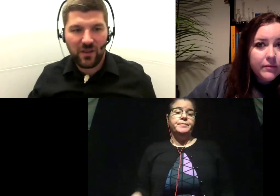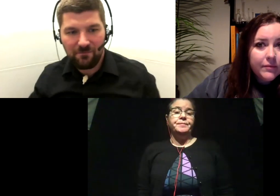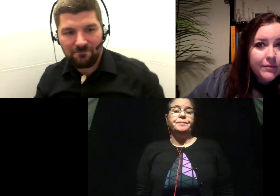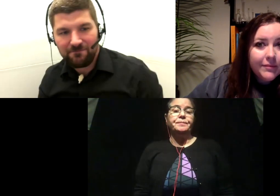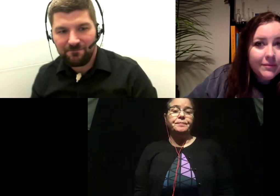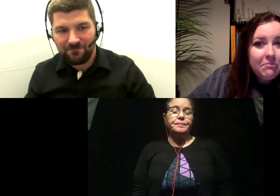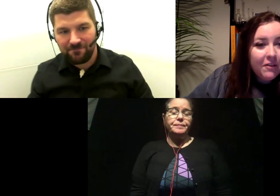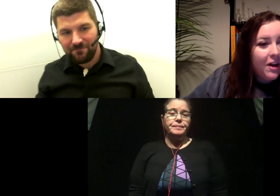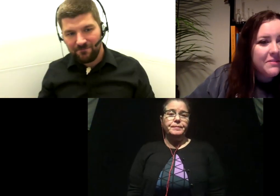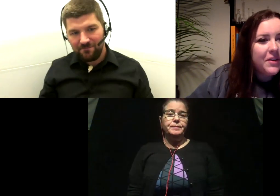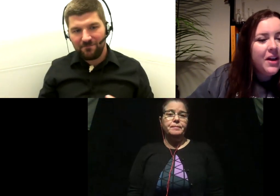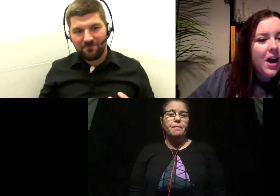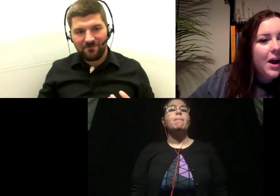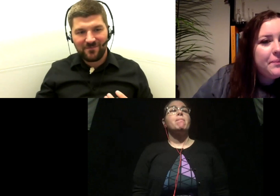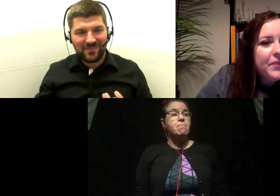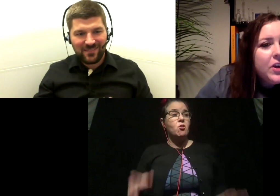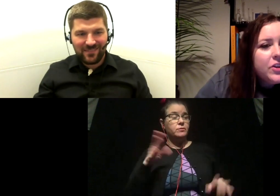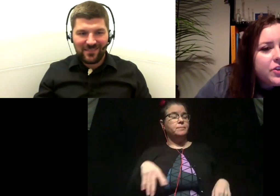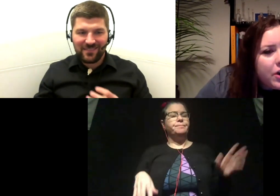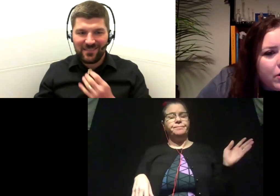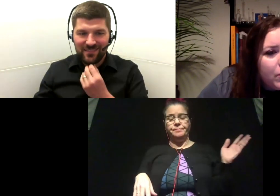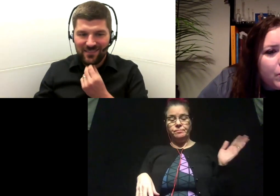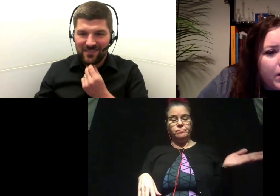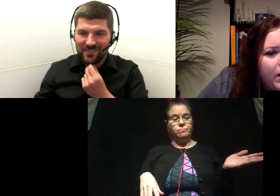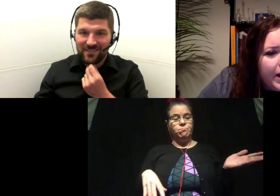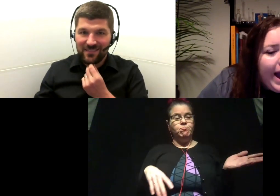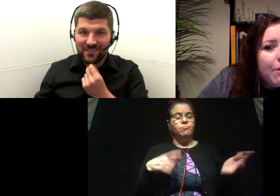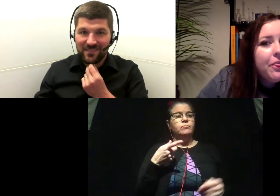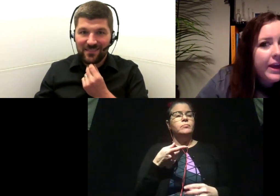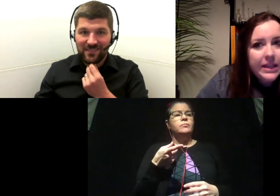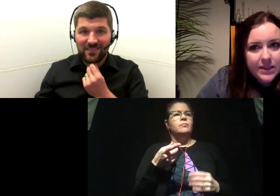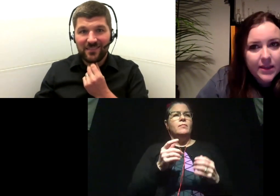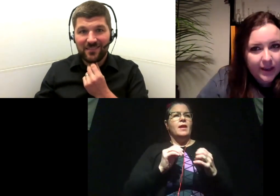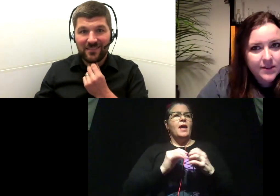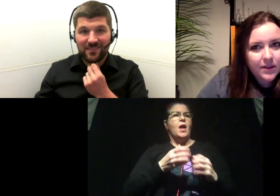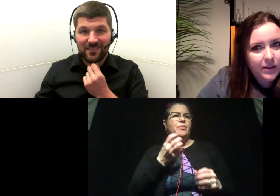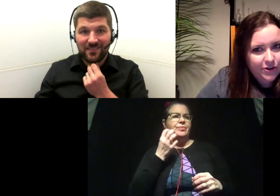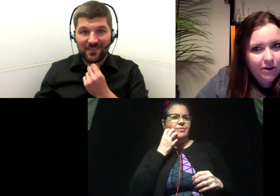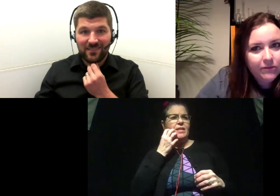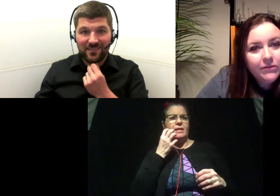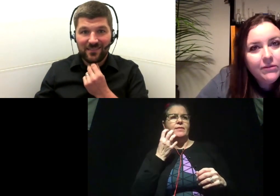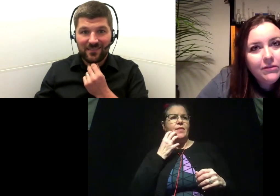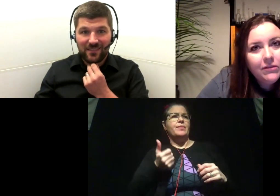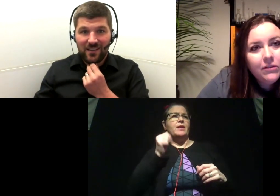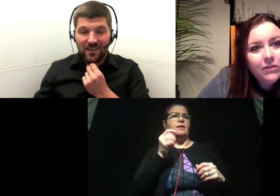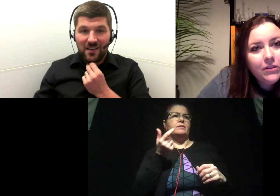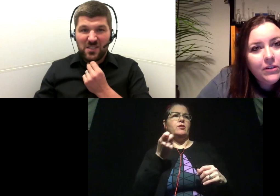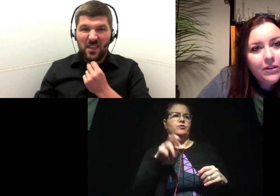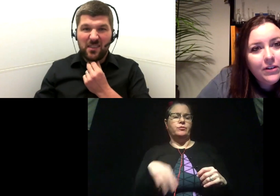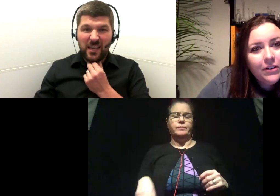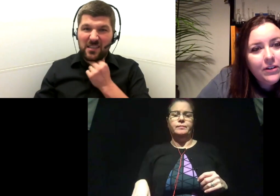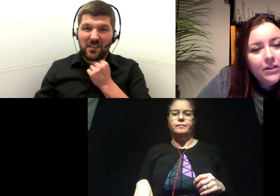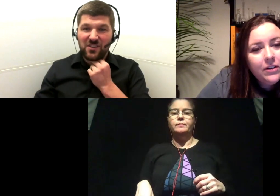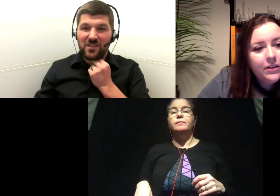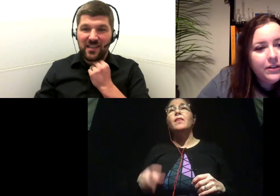we're up there. Awesome. So how thick is the thickest glacier? So